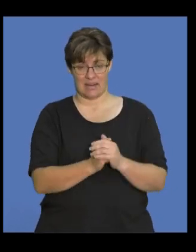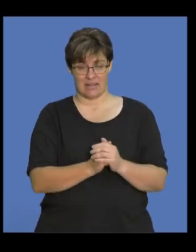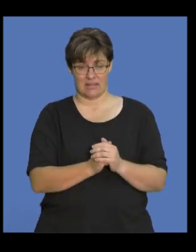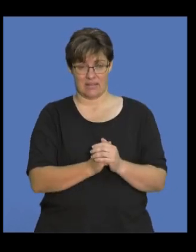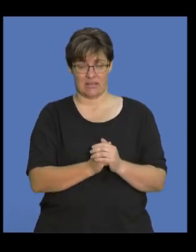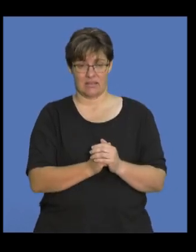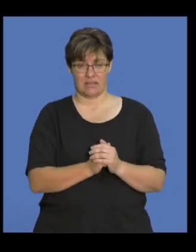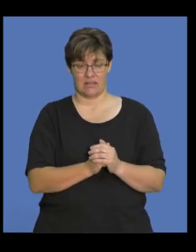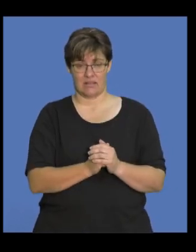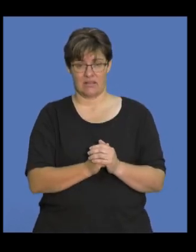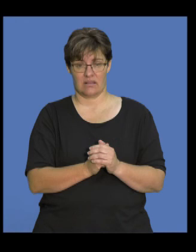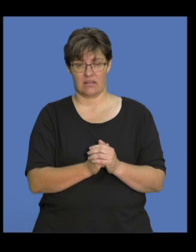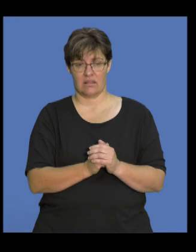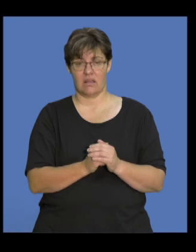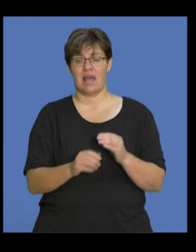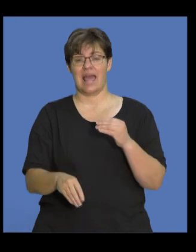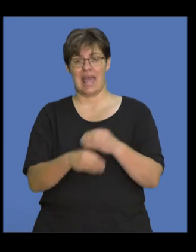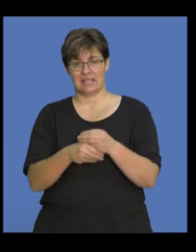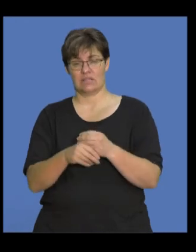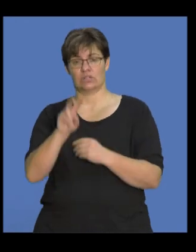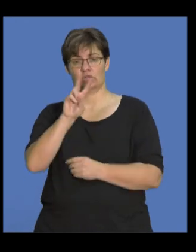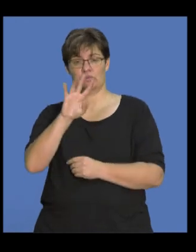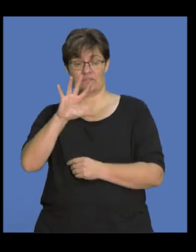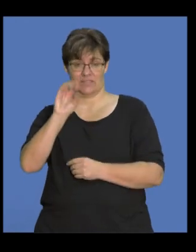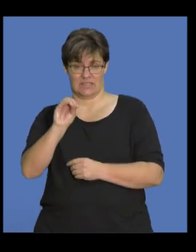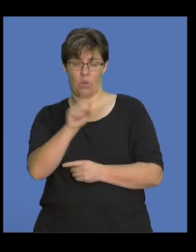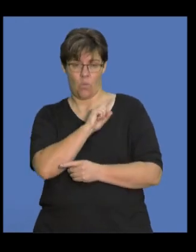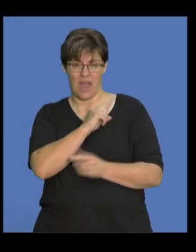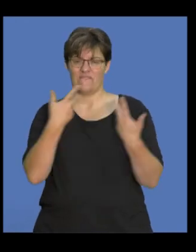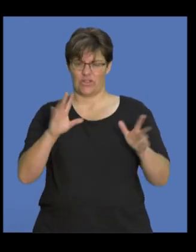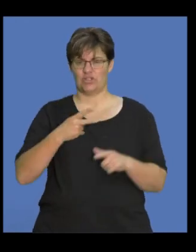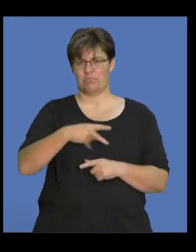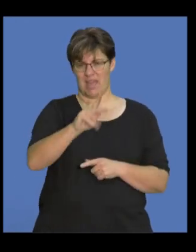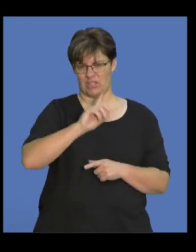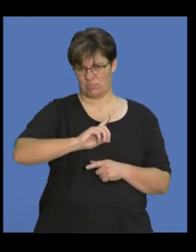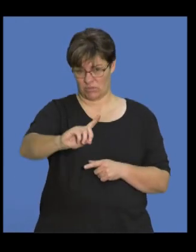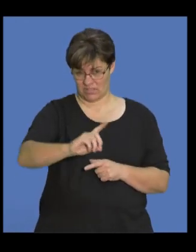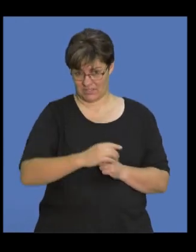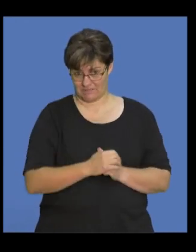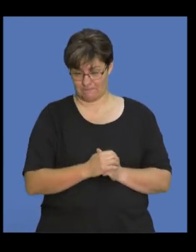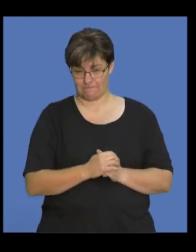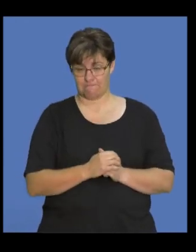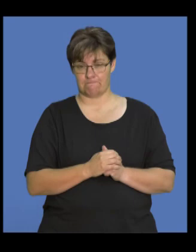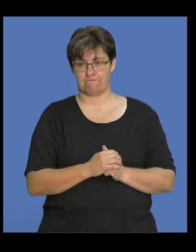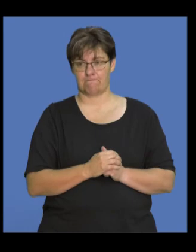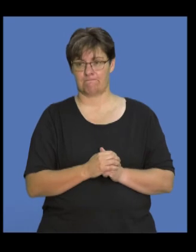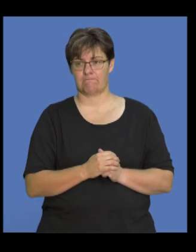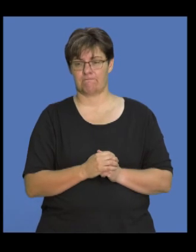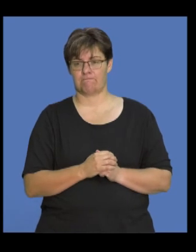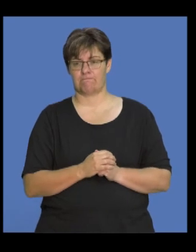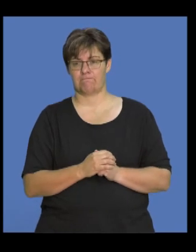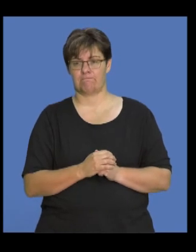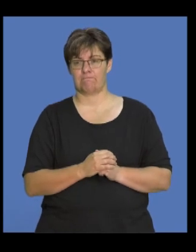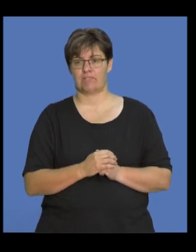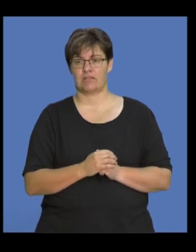and then add the 250 that he paid in terms of his installment, deposit,